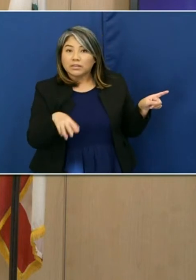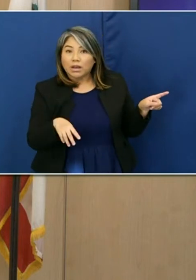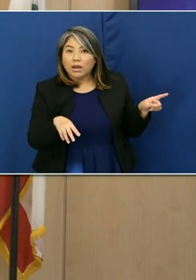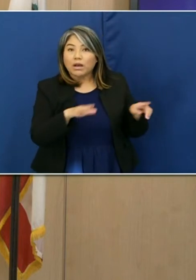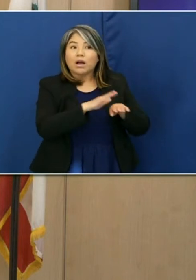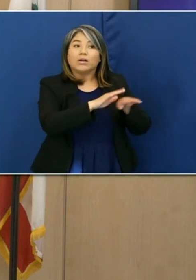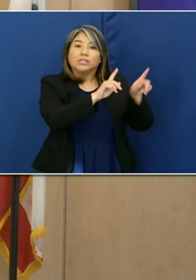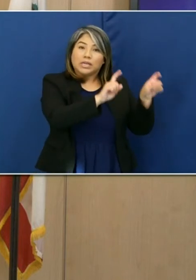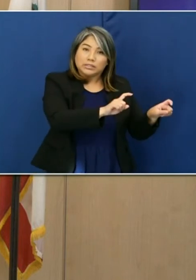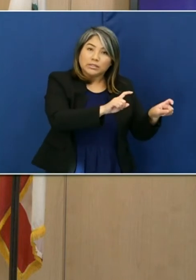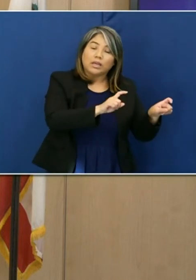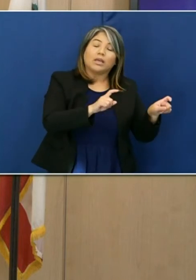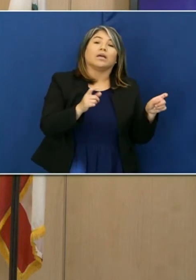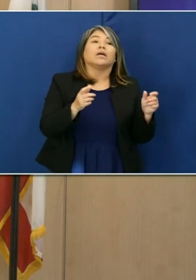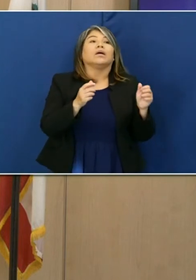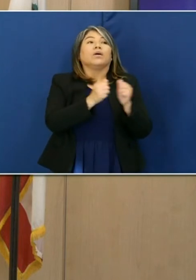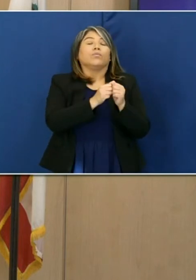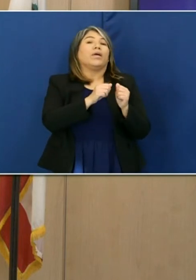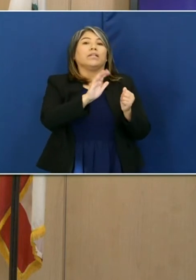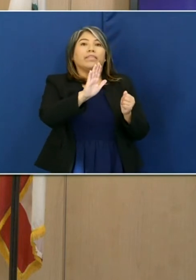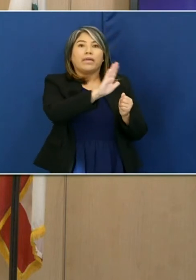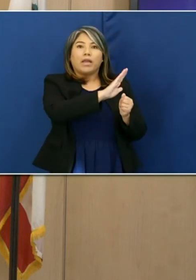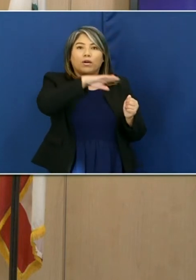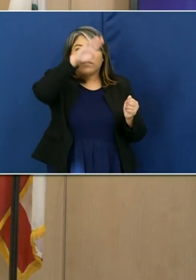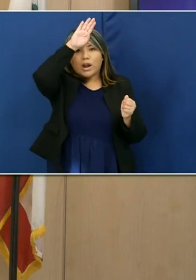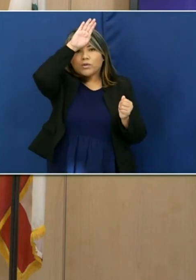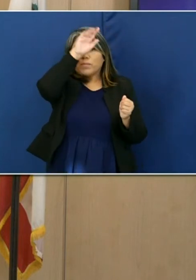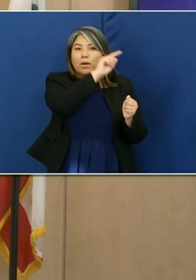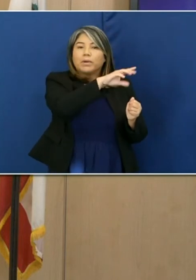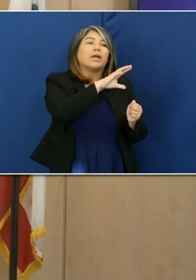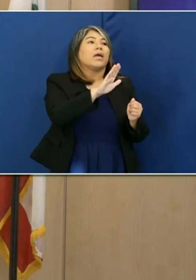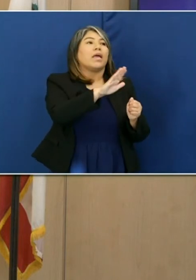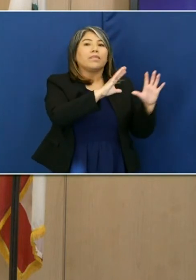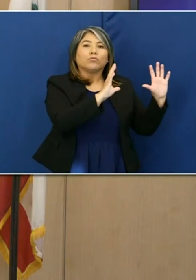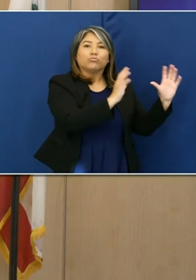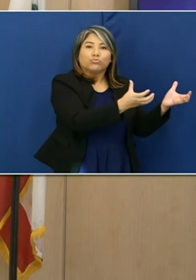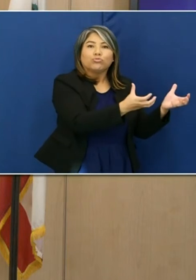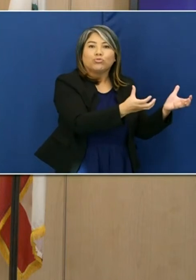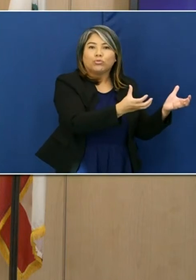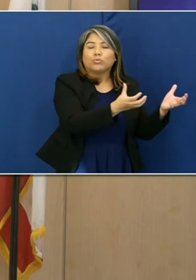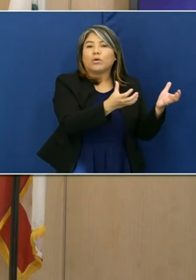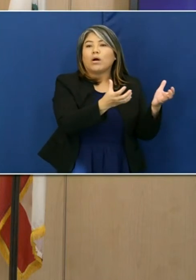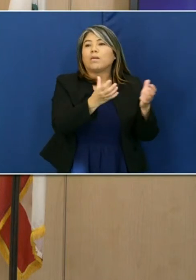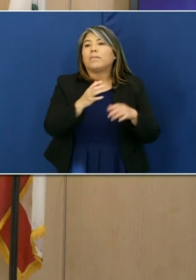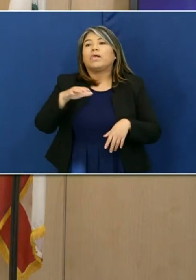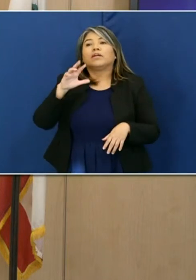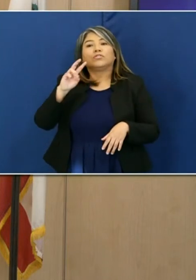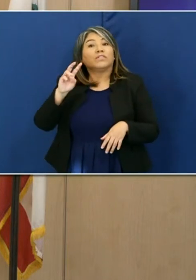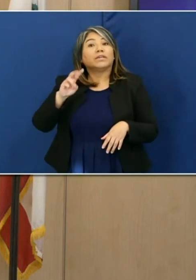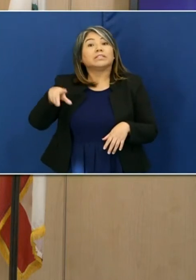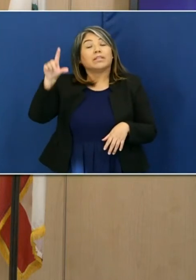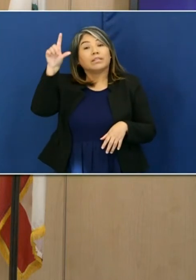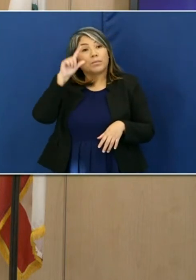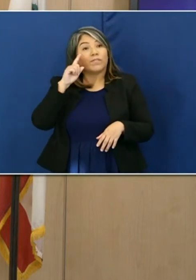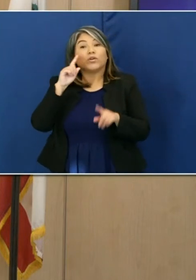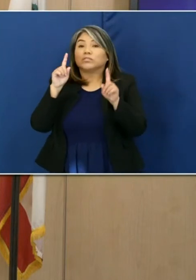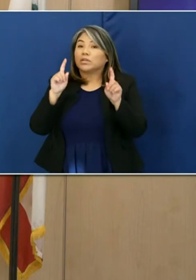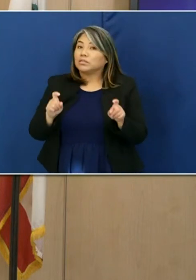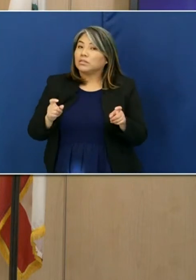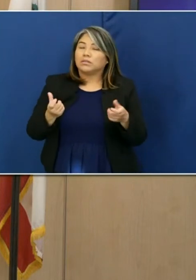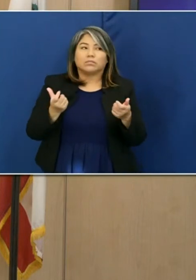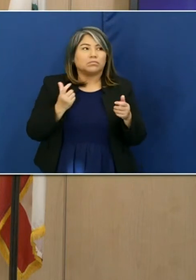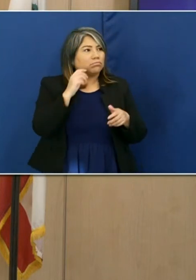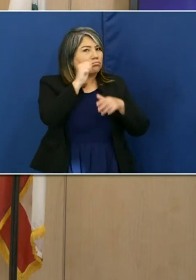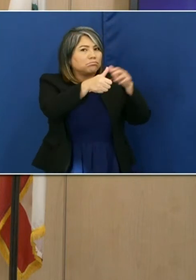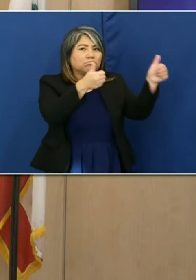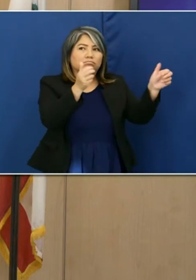on testing with their fire department and their crew at the Chula Vista Library for testing. So